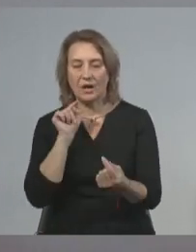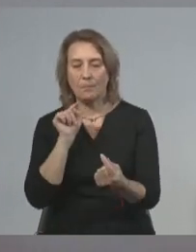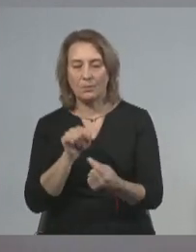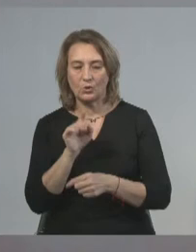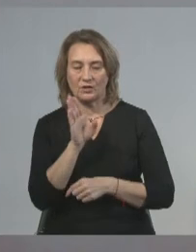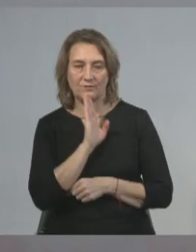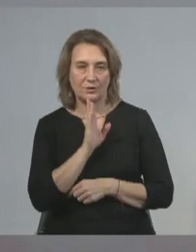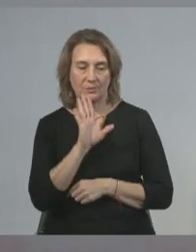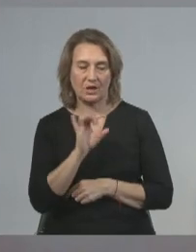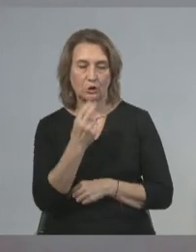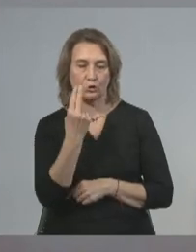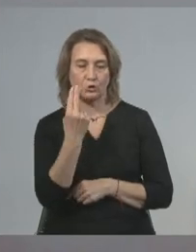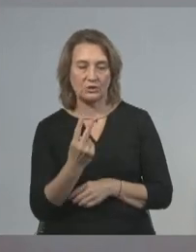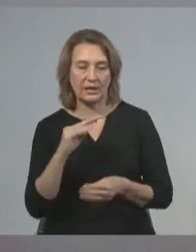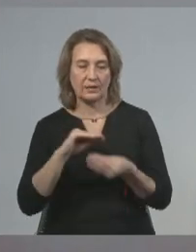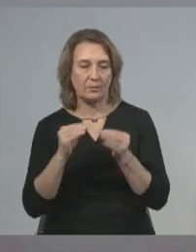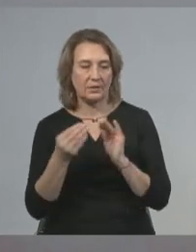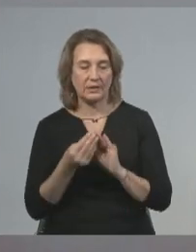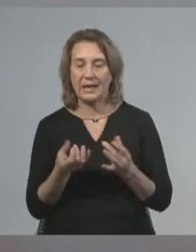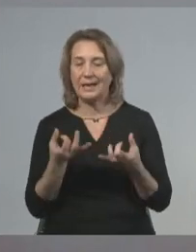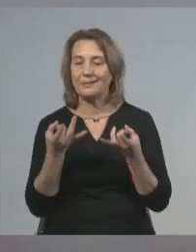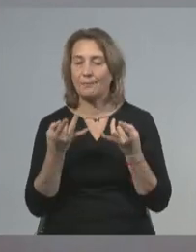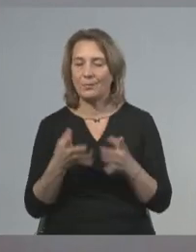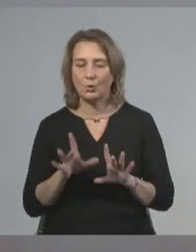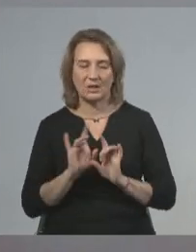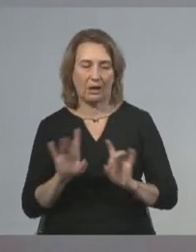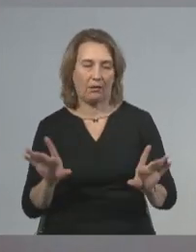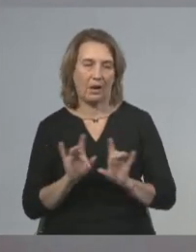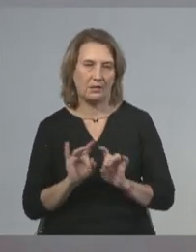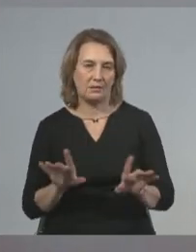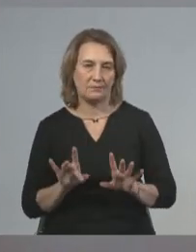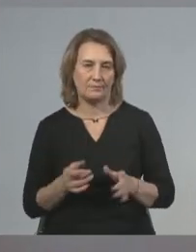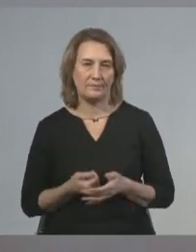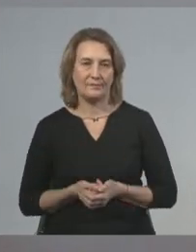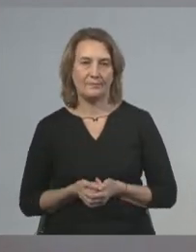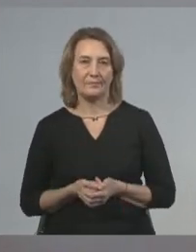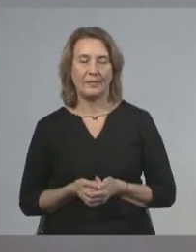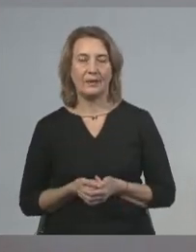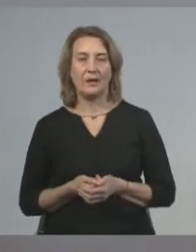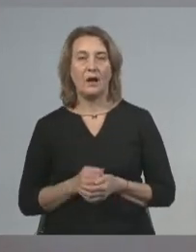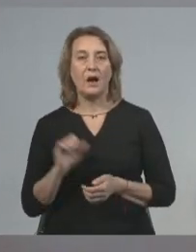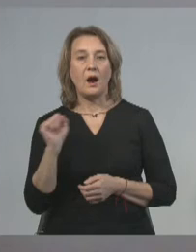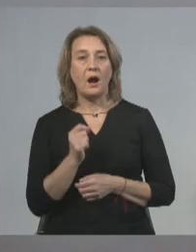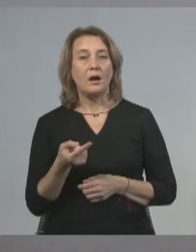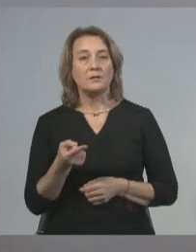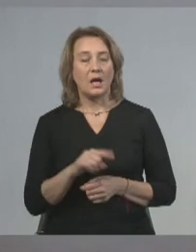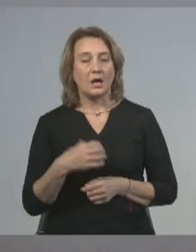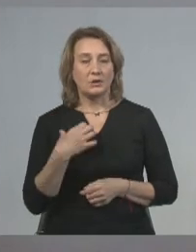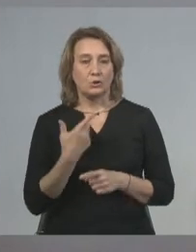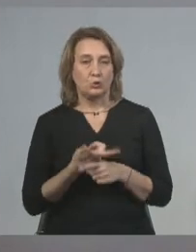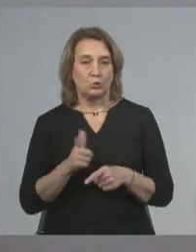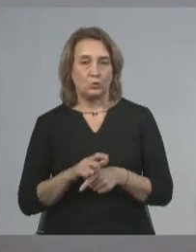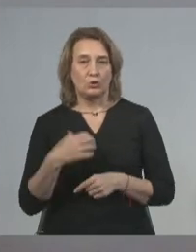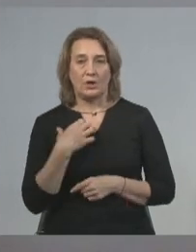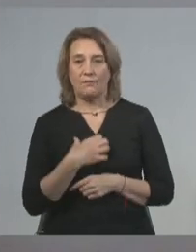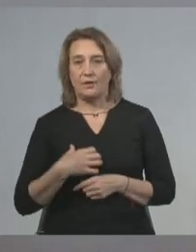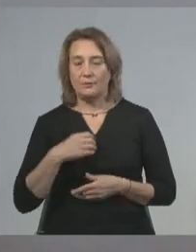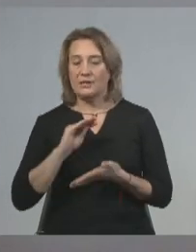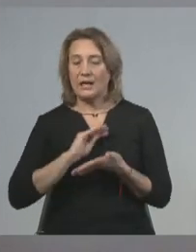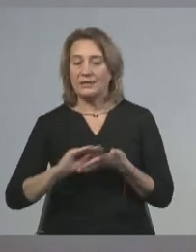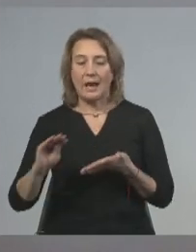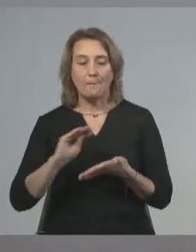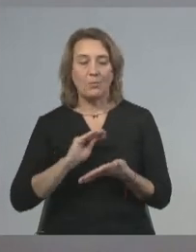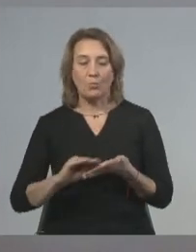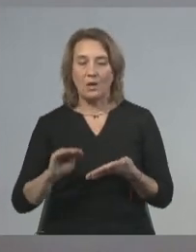not just case by case and of course it's very important do not publish disturbing